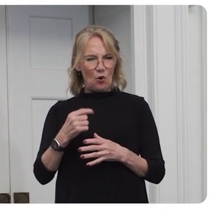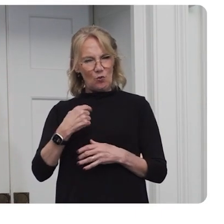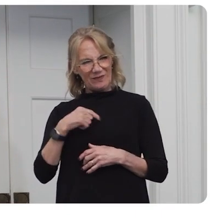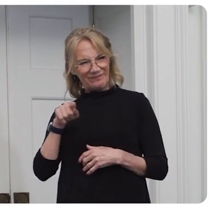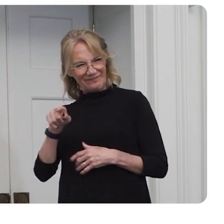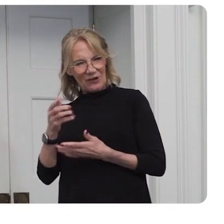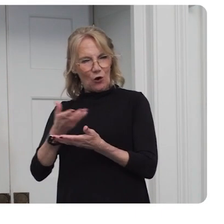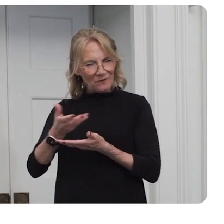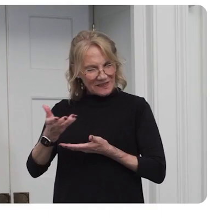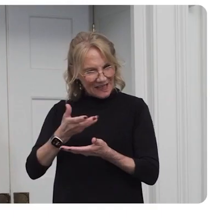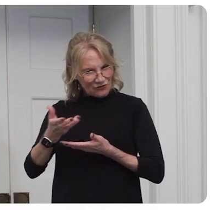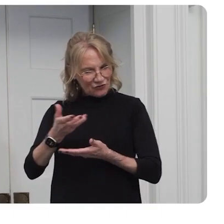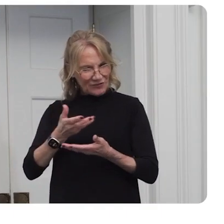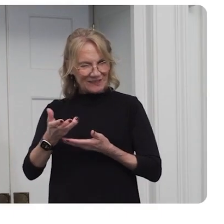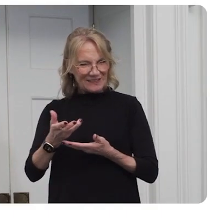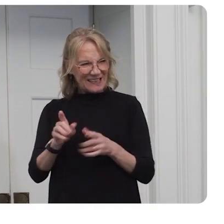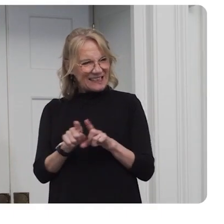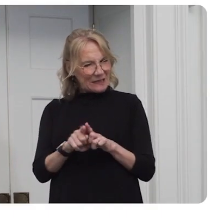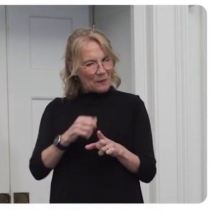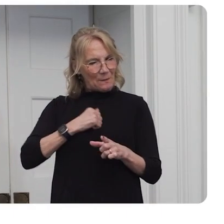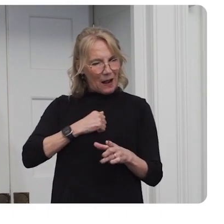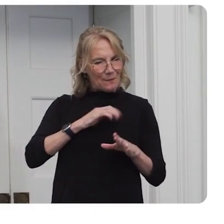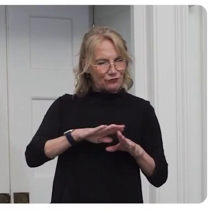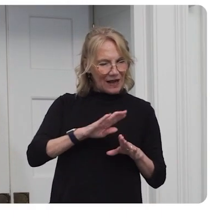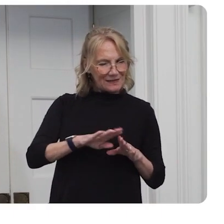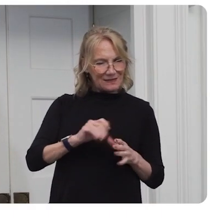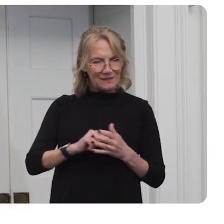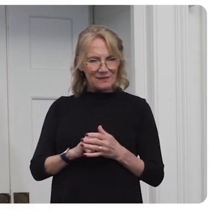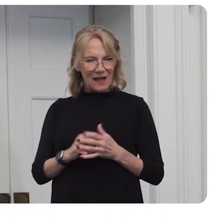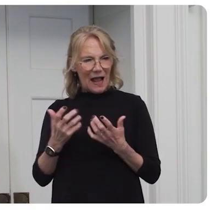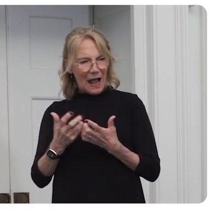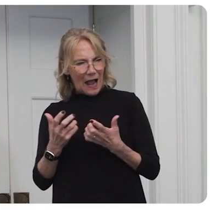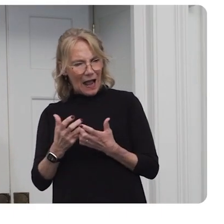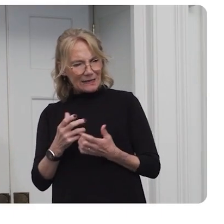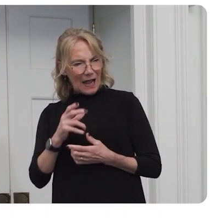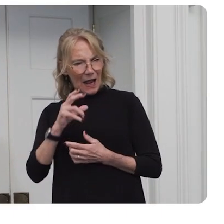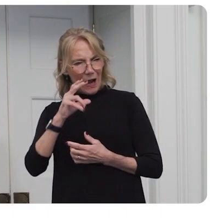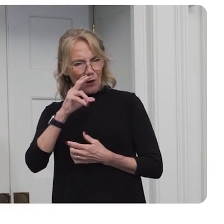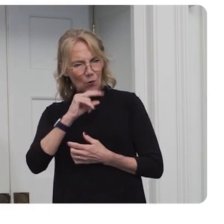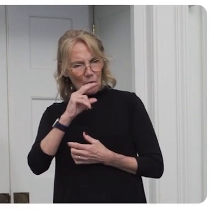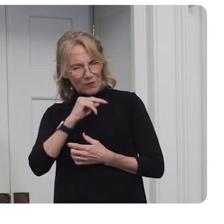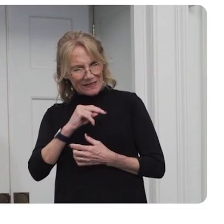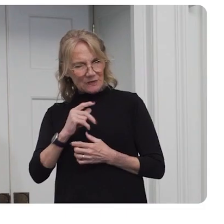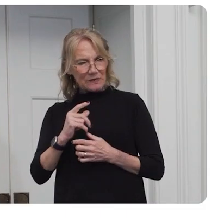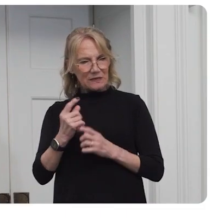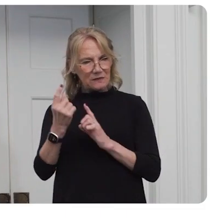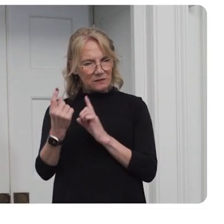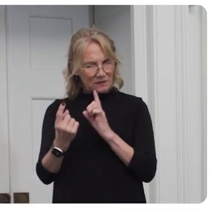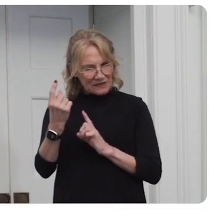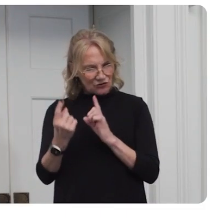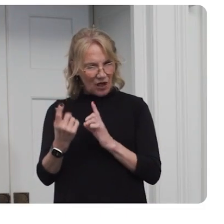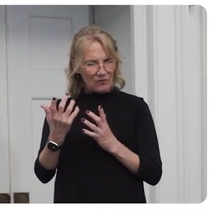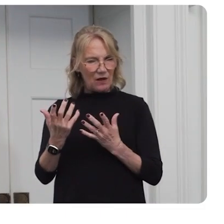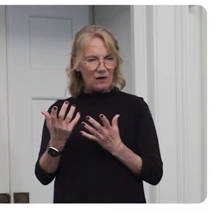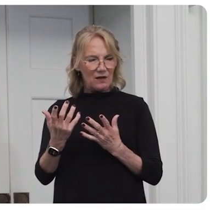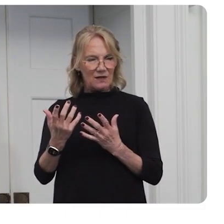the conversations that I have with Grace, sort of, and the way that we speak is a big part of how